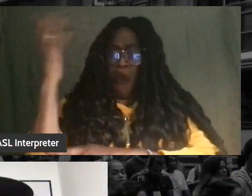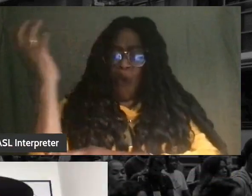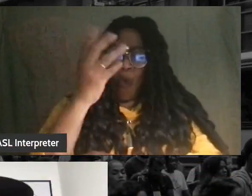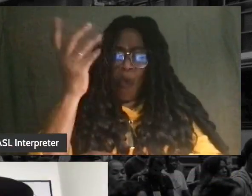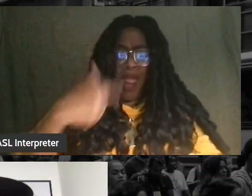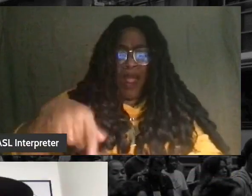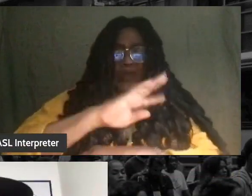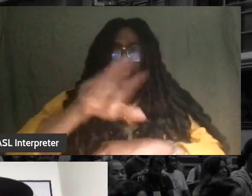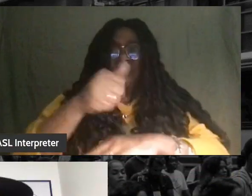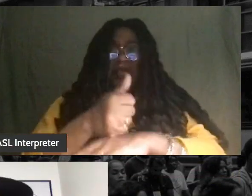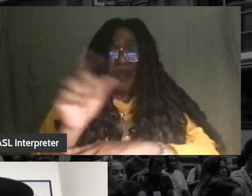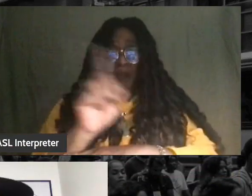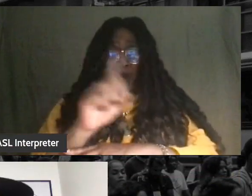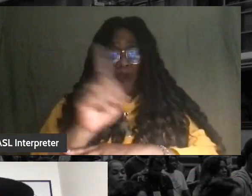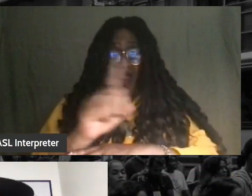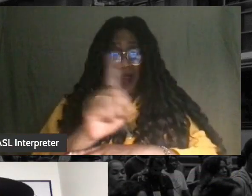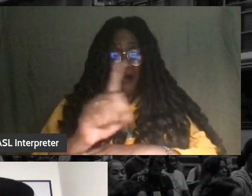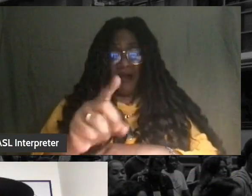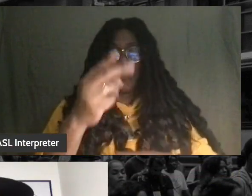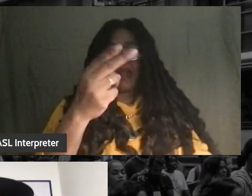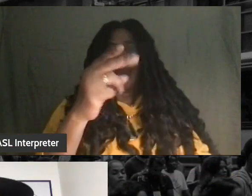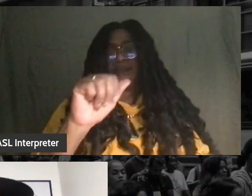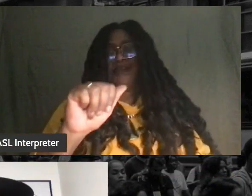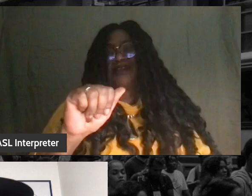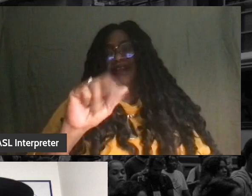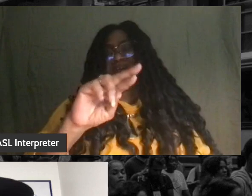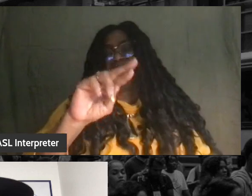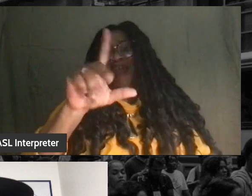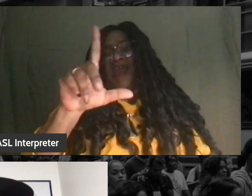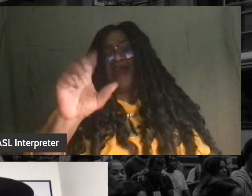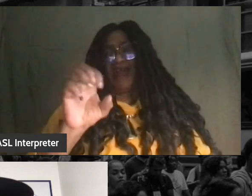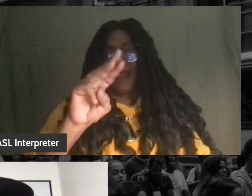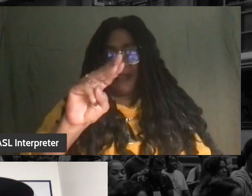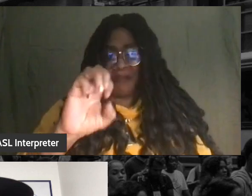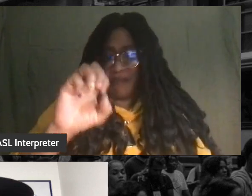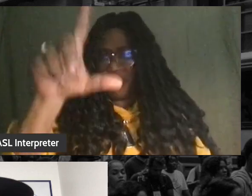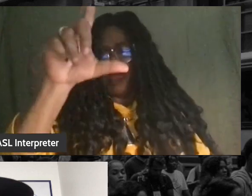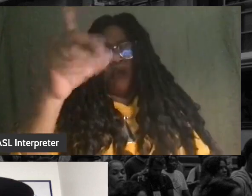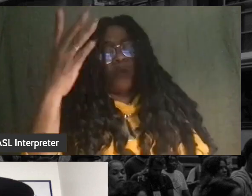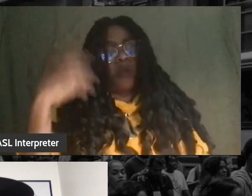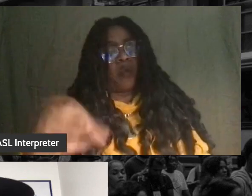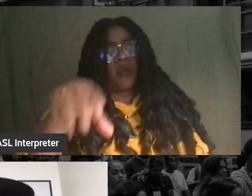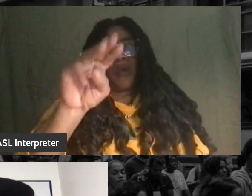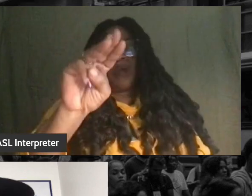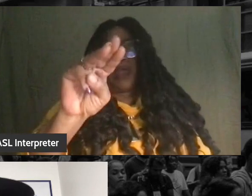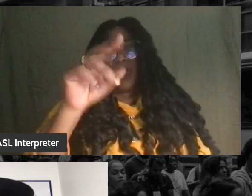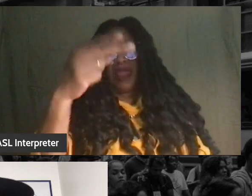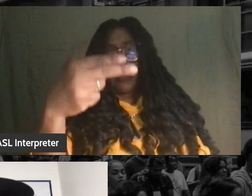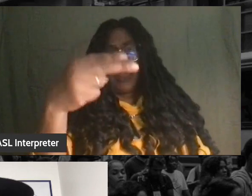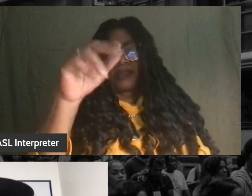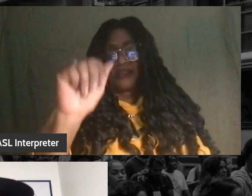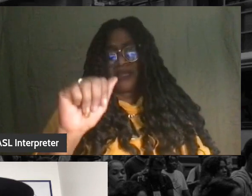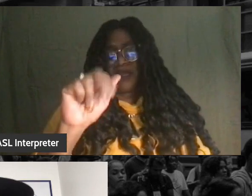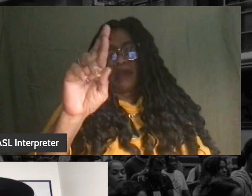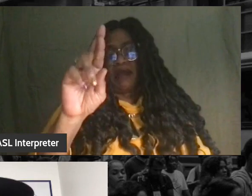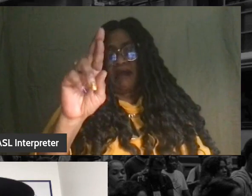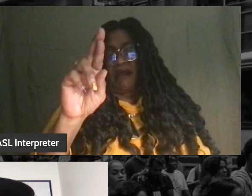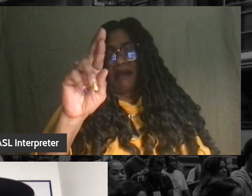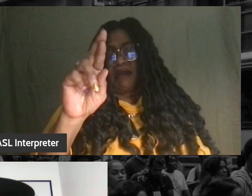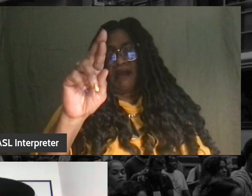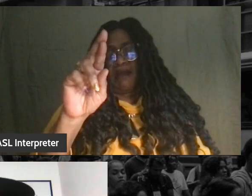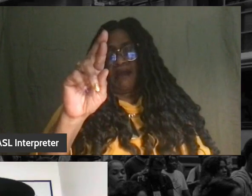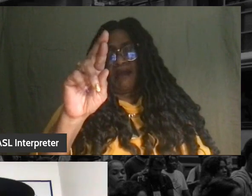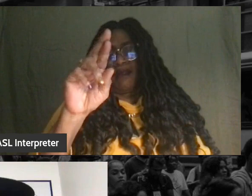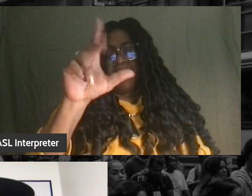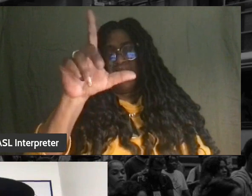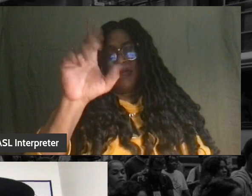is set in Harlem and sheds light on the vital role barbershops play in the African-American community while examining